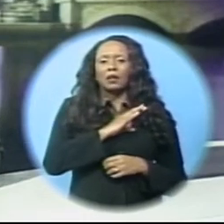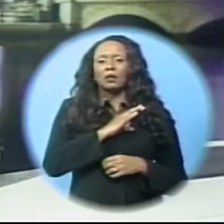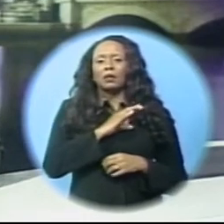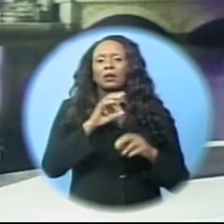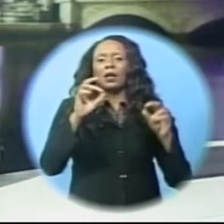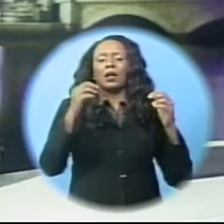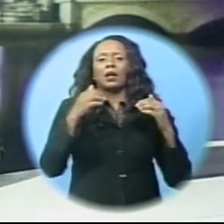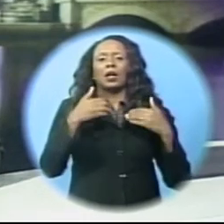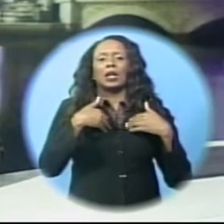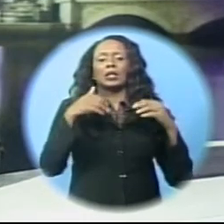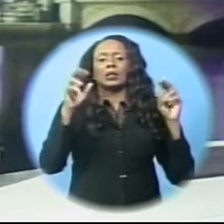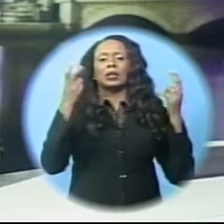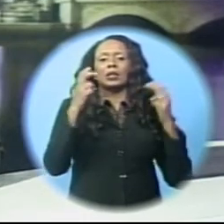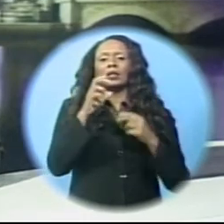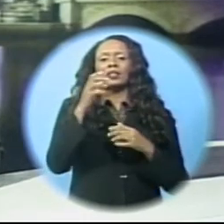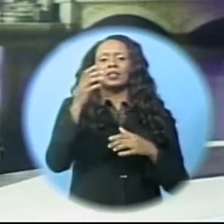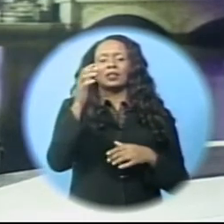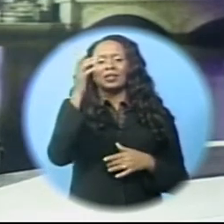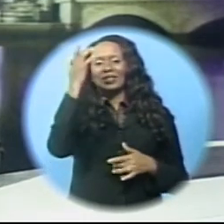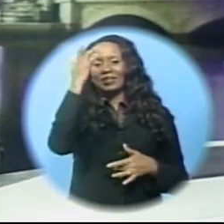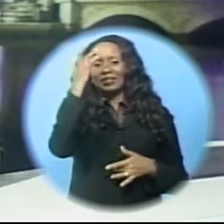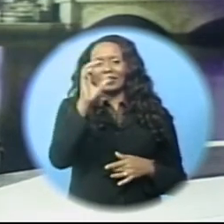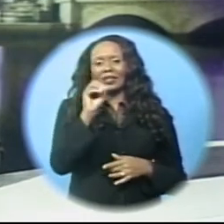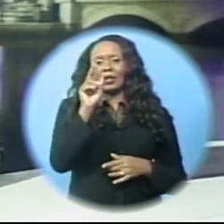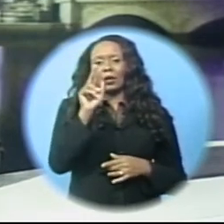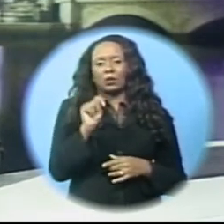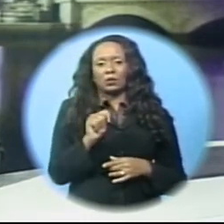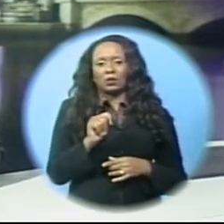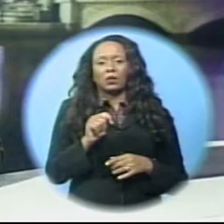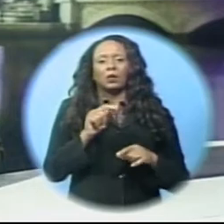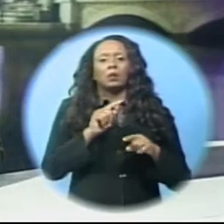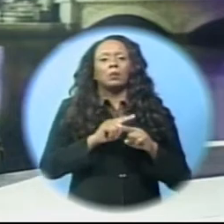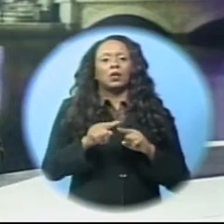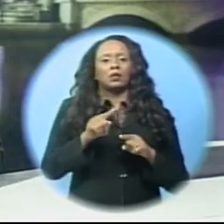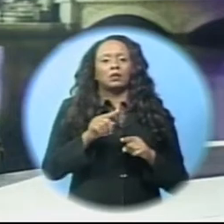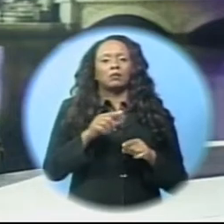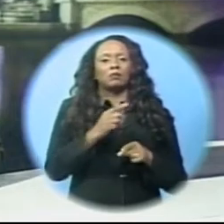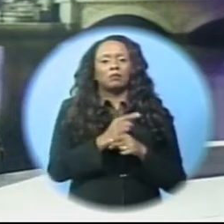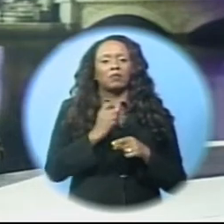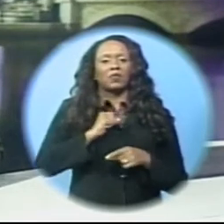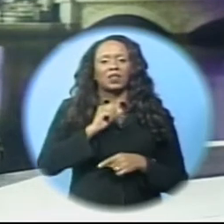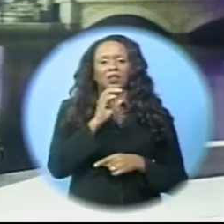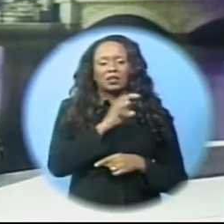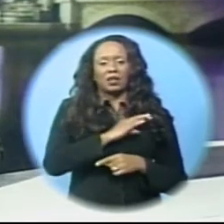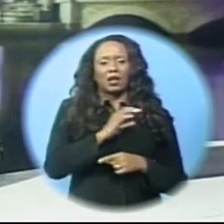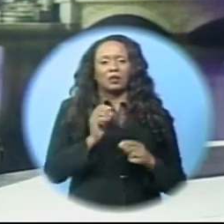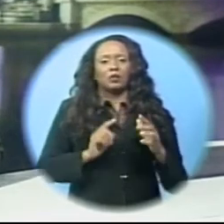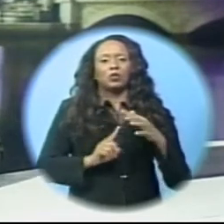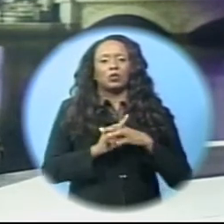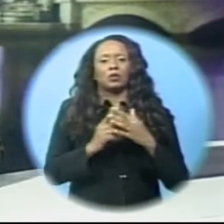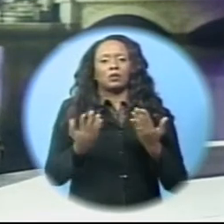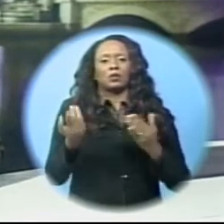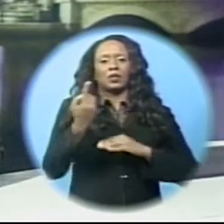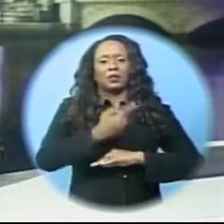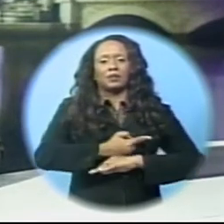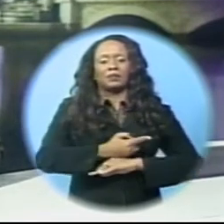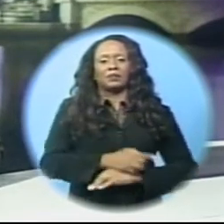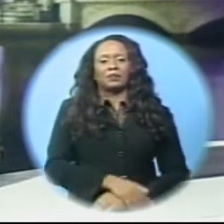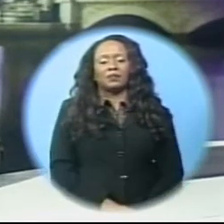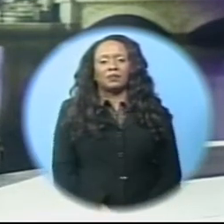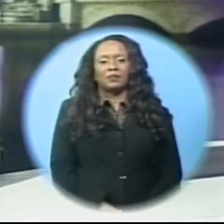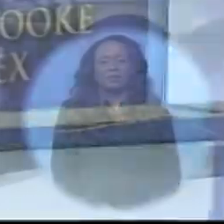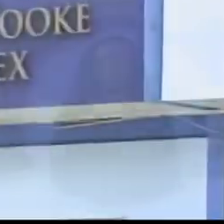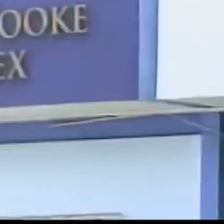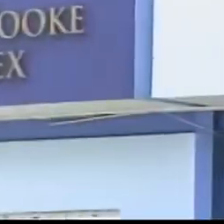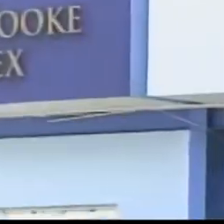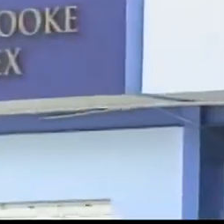members. When contacted, President of the Union, Akani McDowell, said that the regular staff complement was present today. This followed reports that